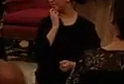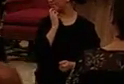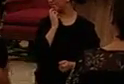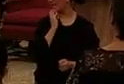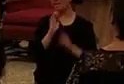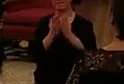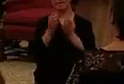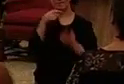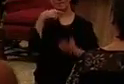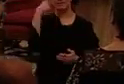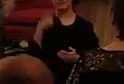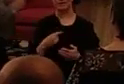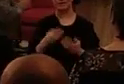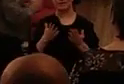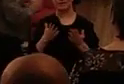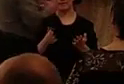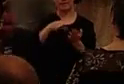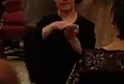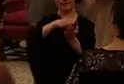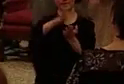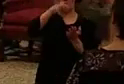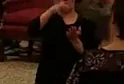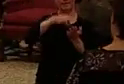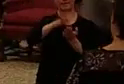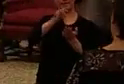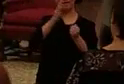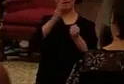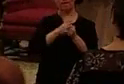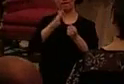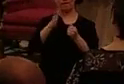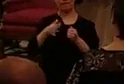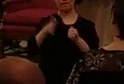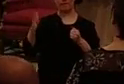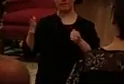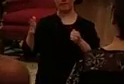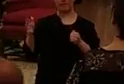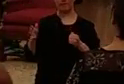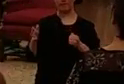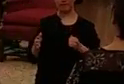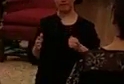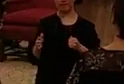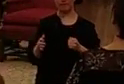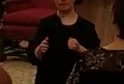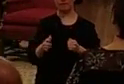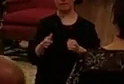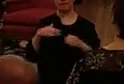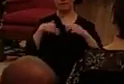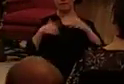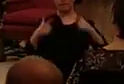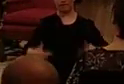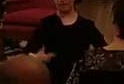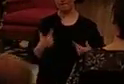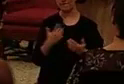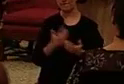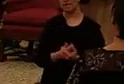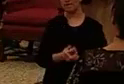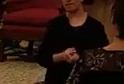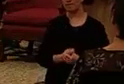And the Bible said we're going to give an account for every deed in this life.